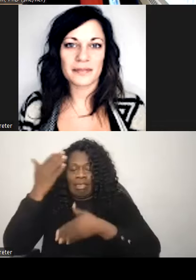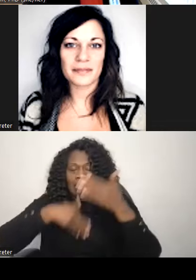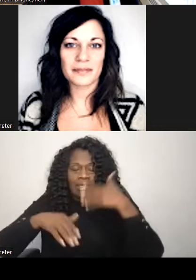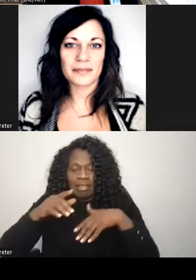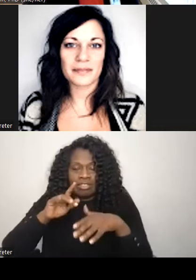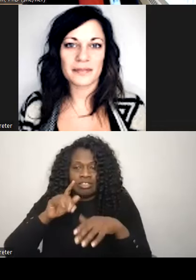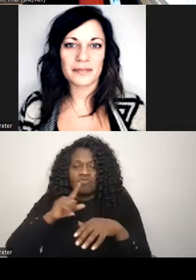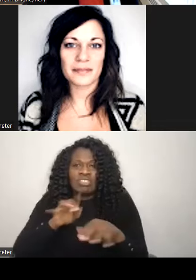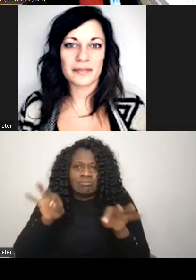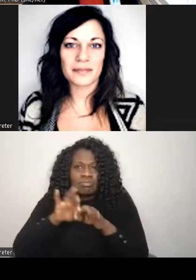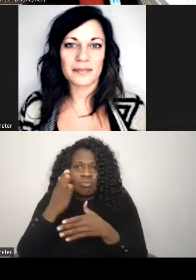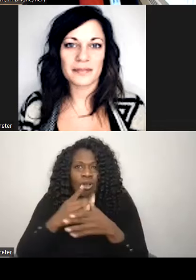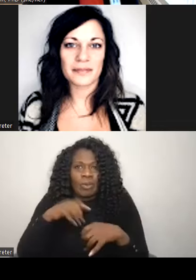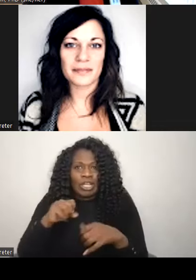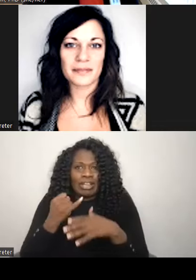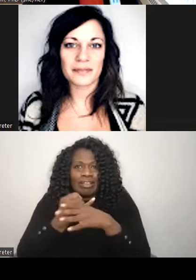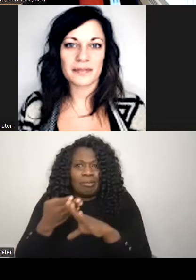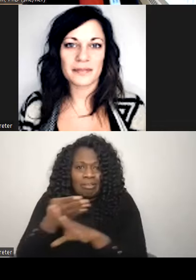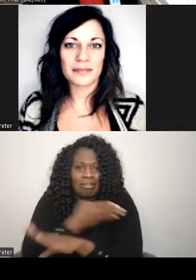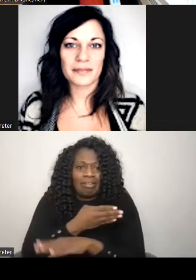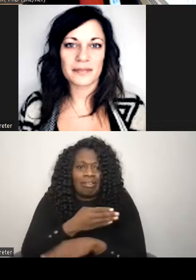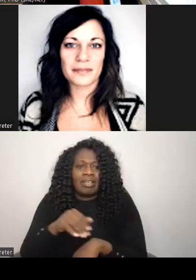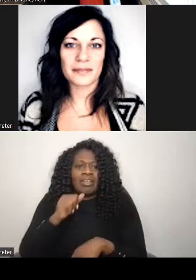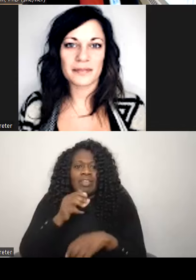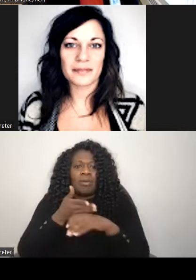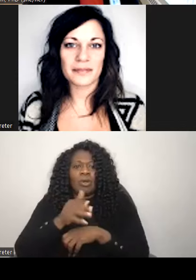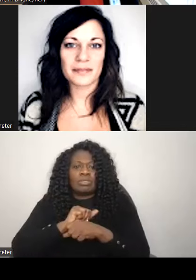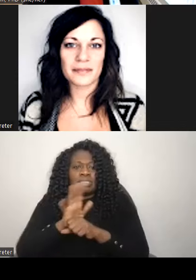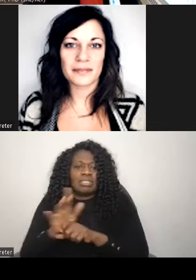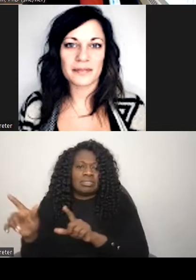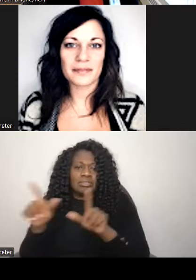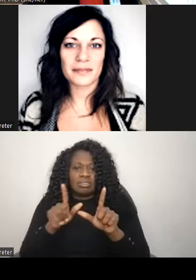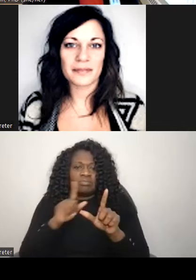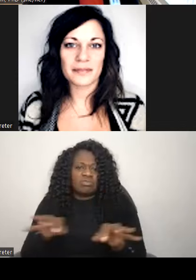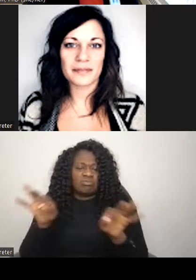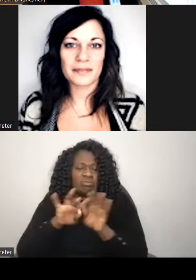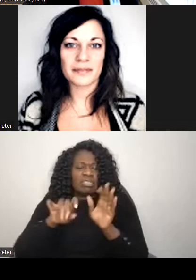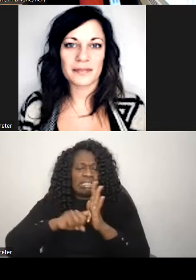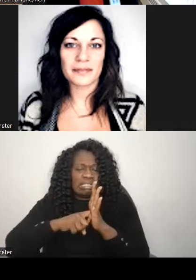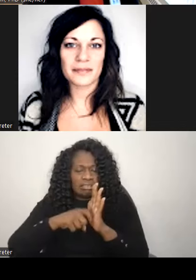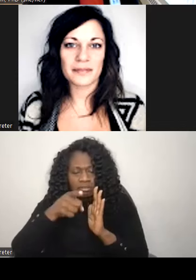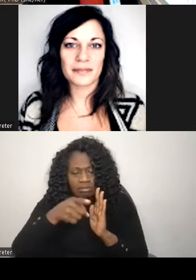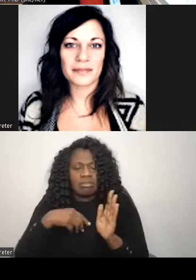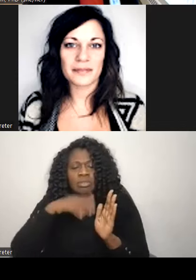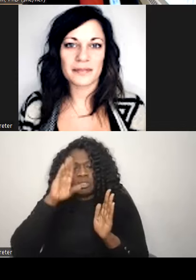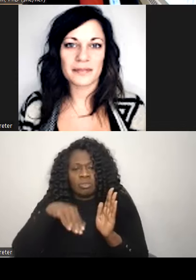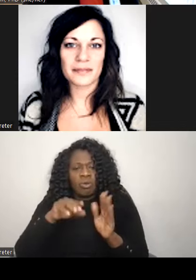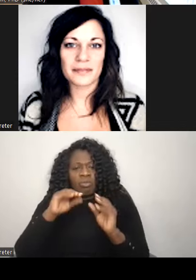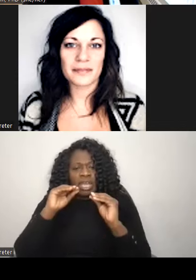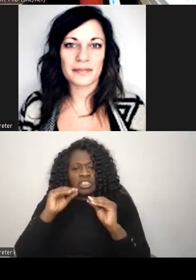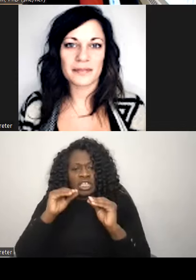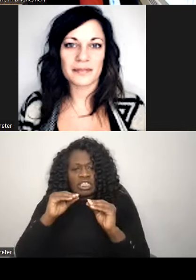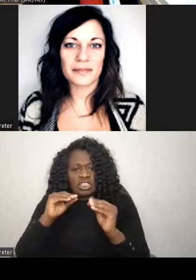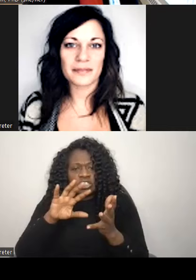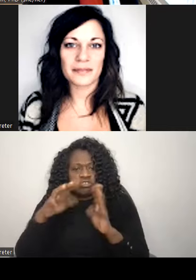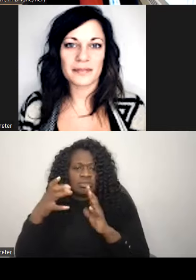intervention. So in the post-pandemic landscape, this is especially critical and key. We know that the educational disruption that